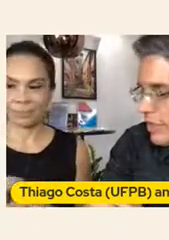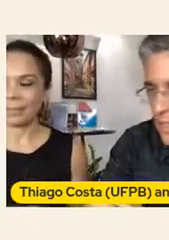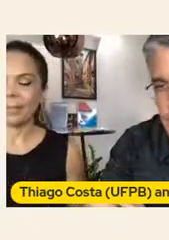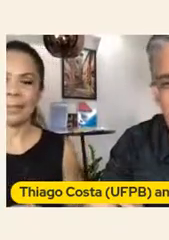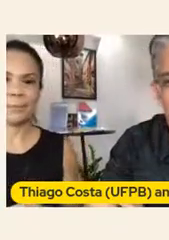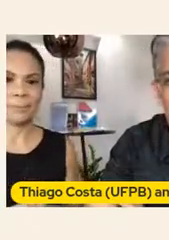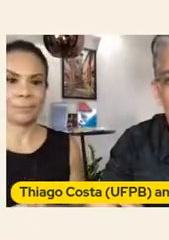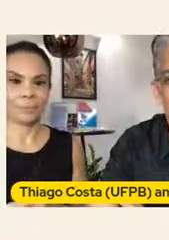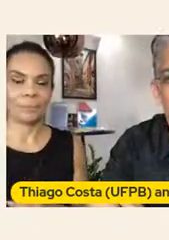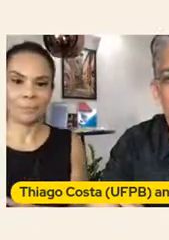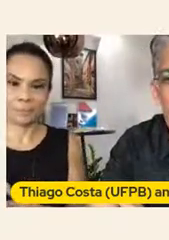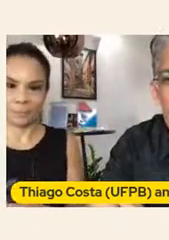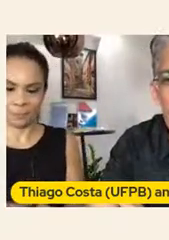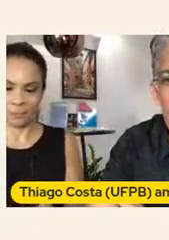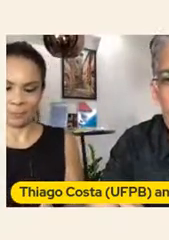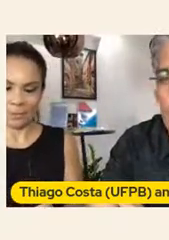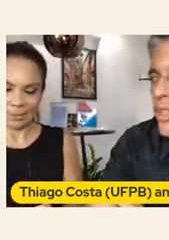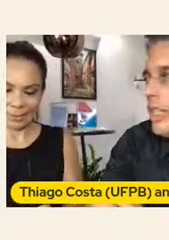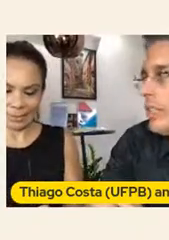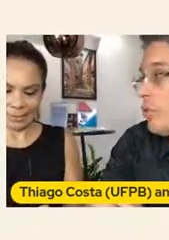168.